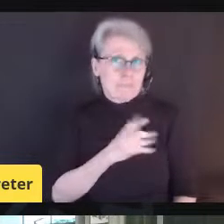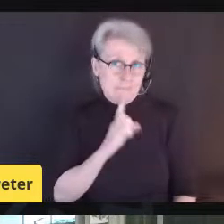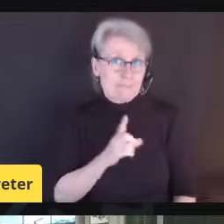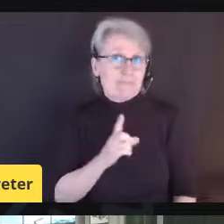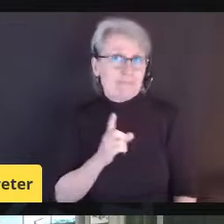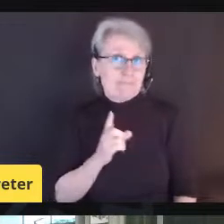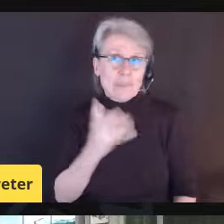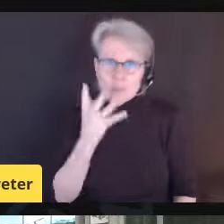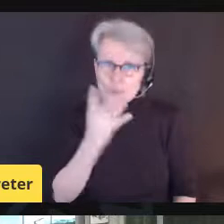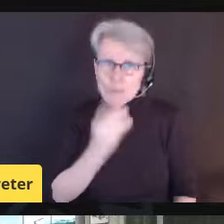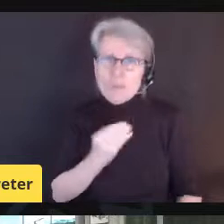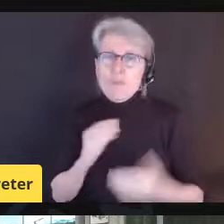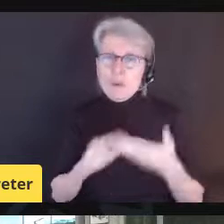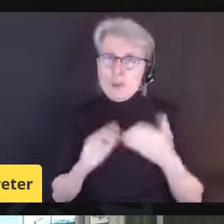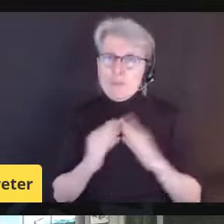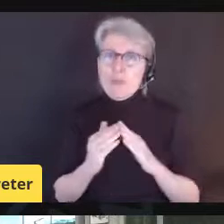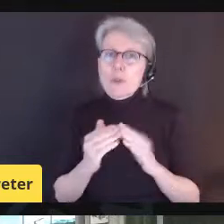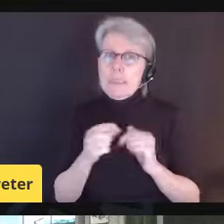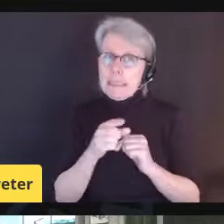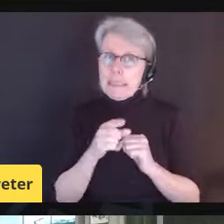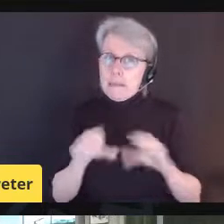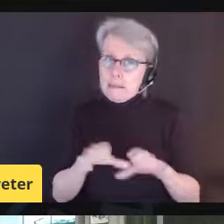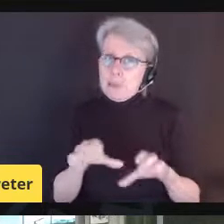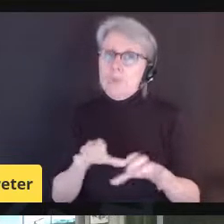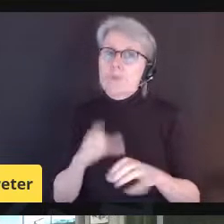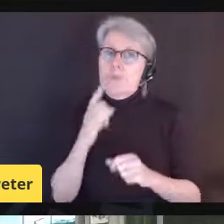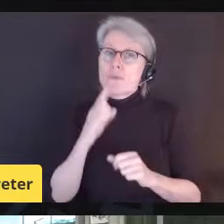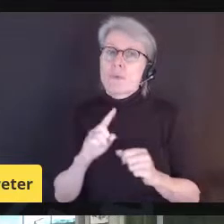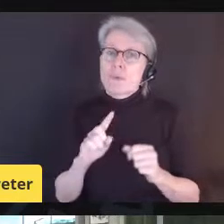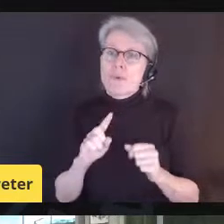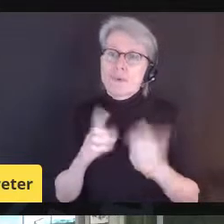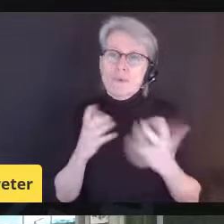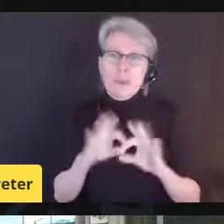lovely community thing that they respect them for.